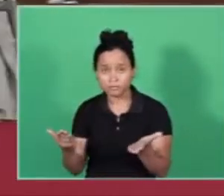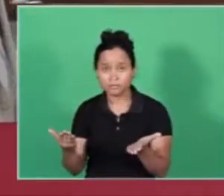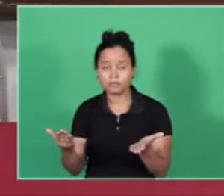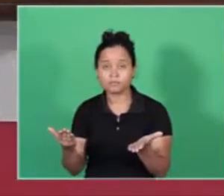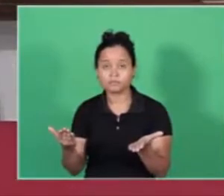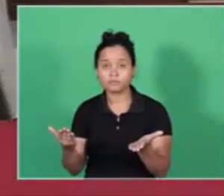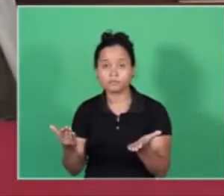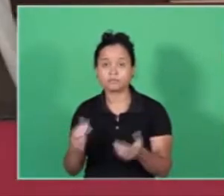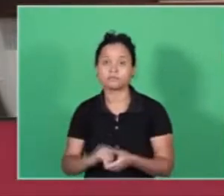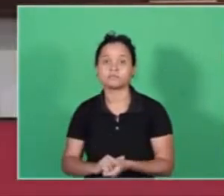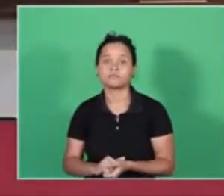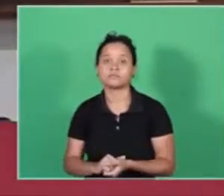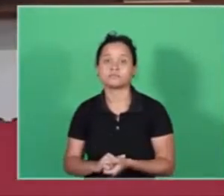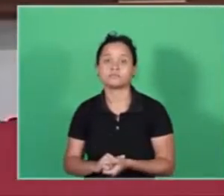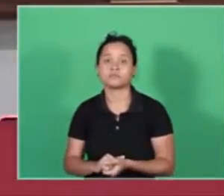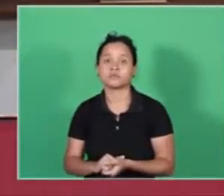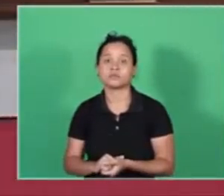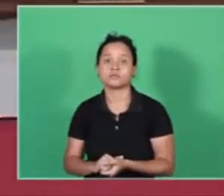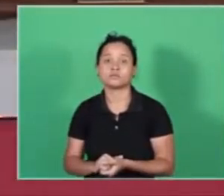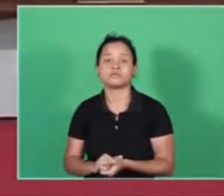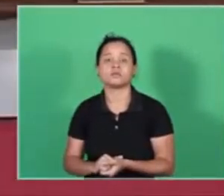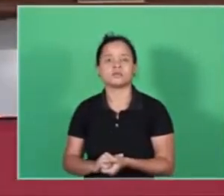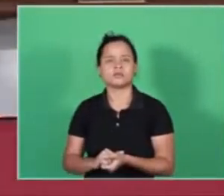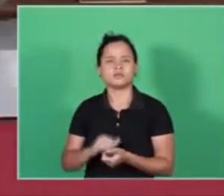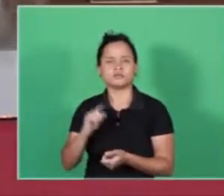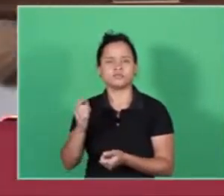that were part of the deist school.